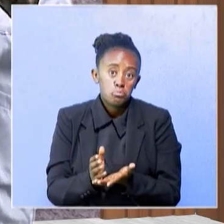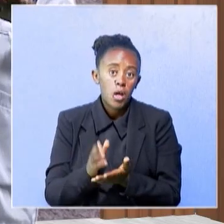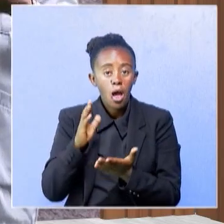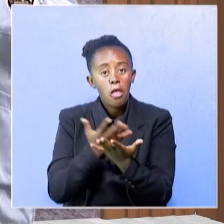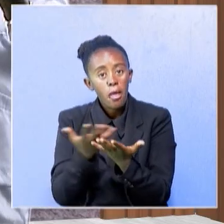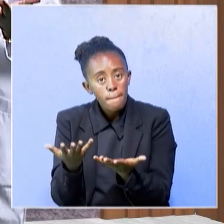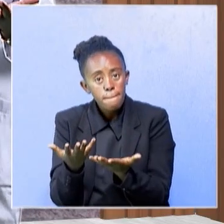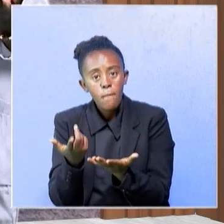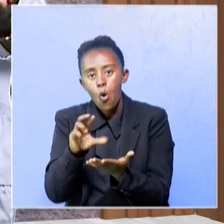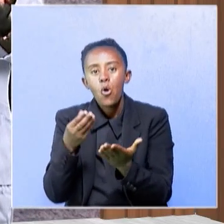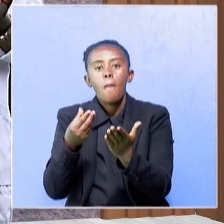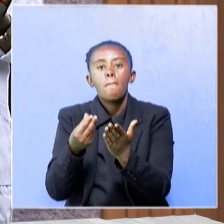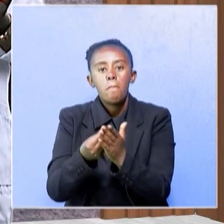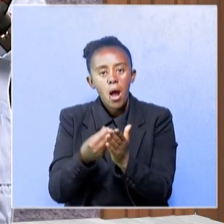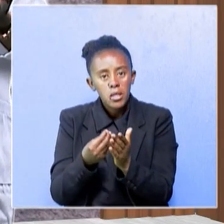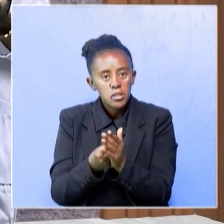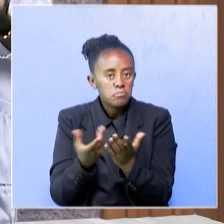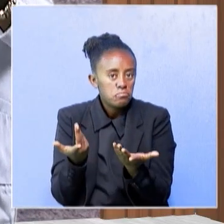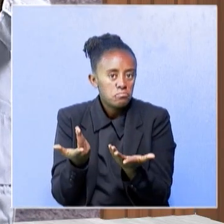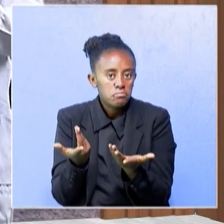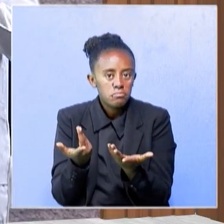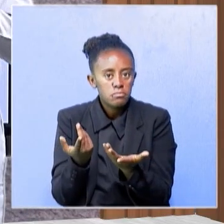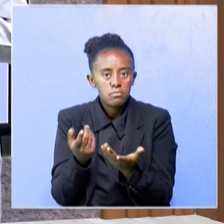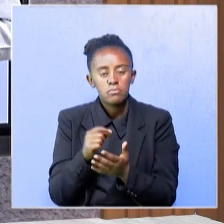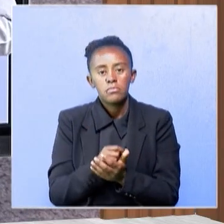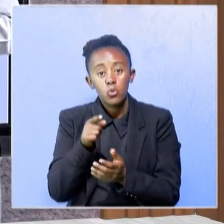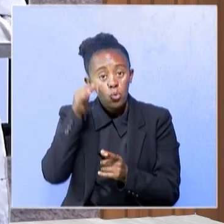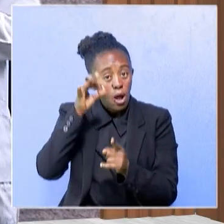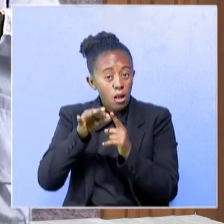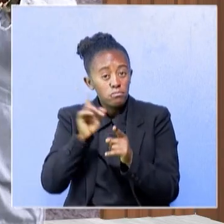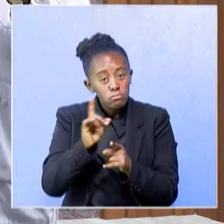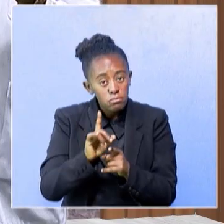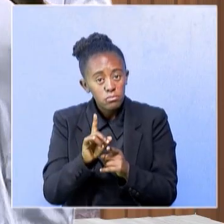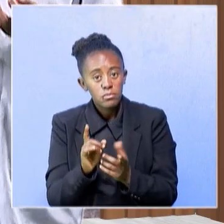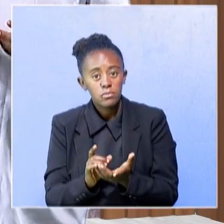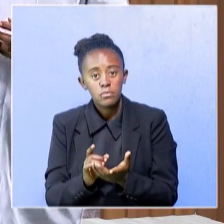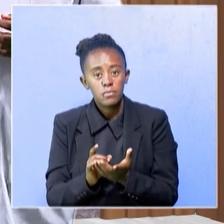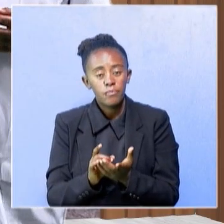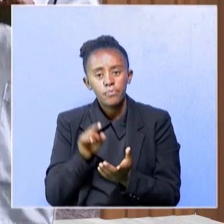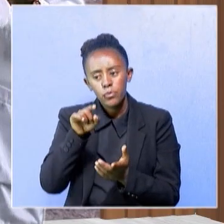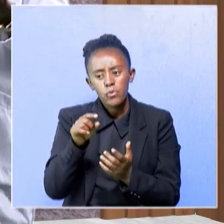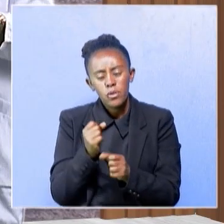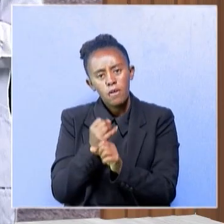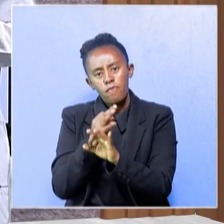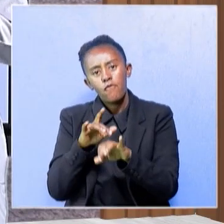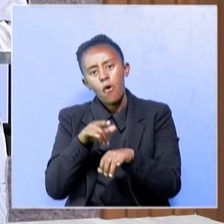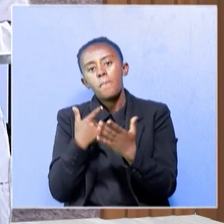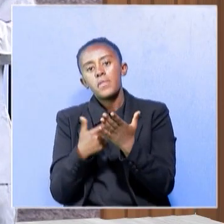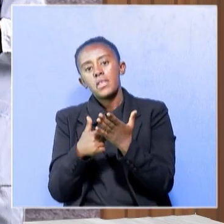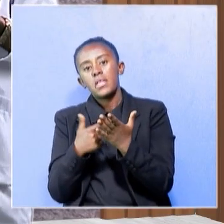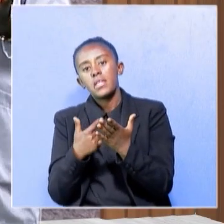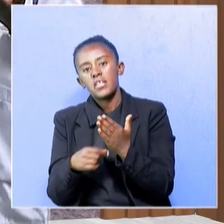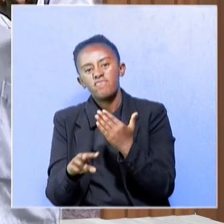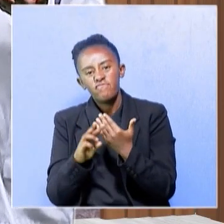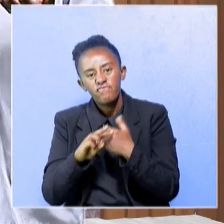item, it may be money. Your main objective is that to make such kind of people free from this